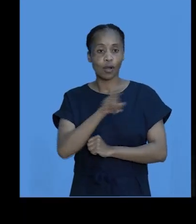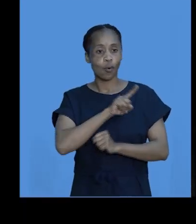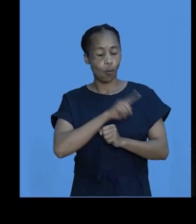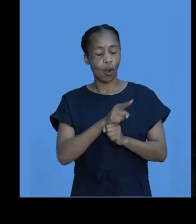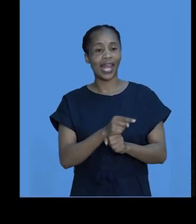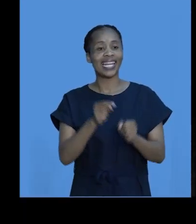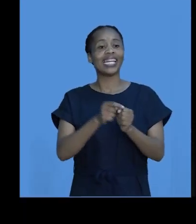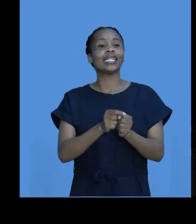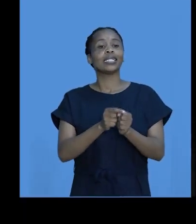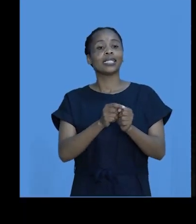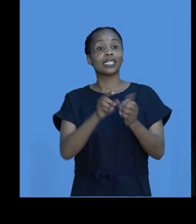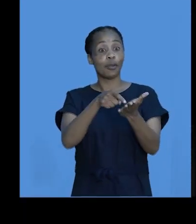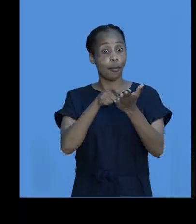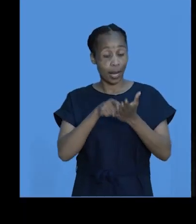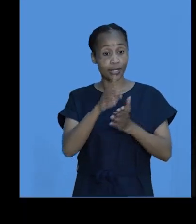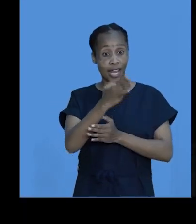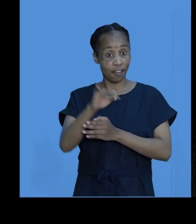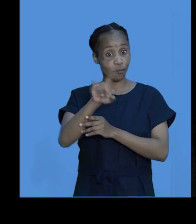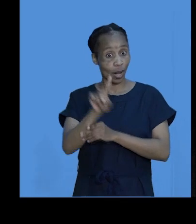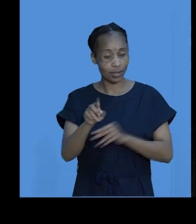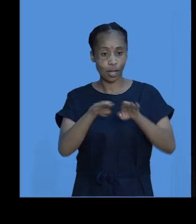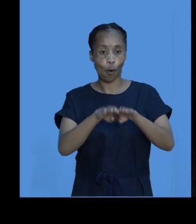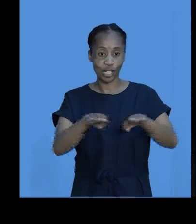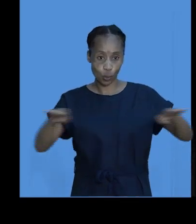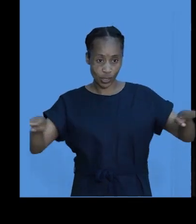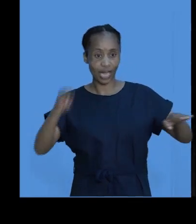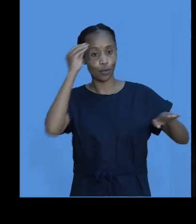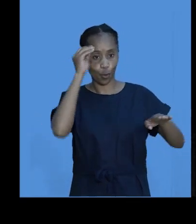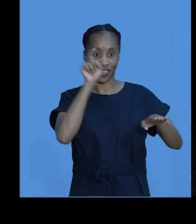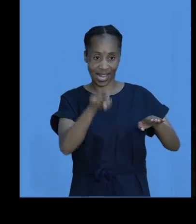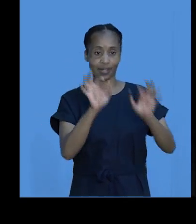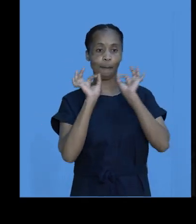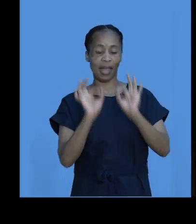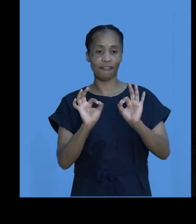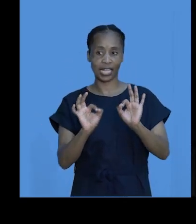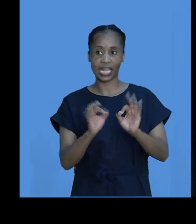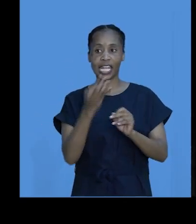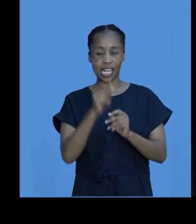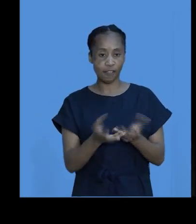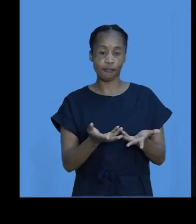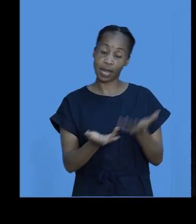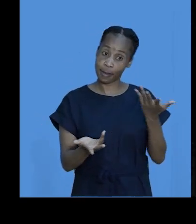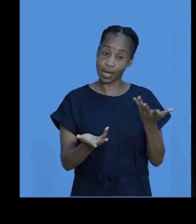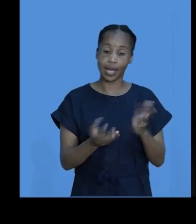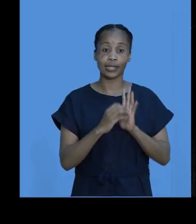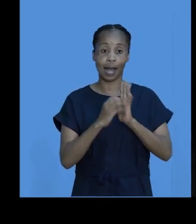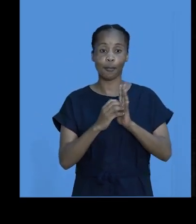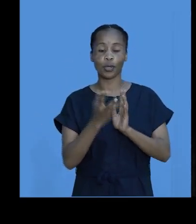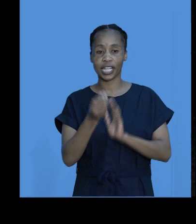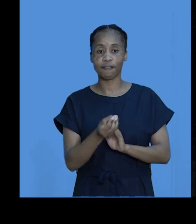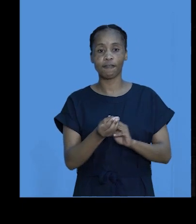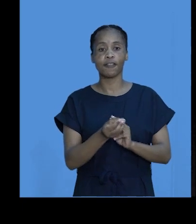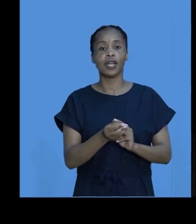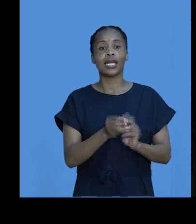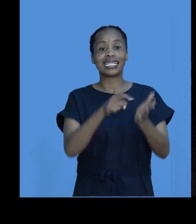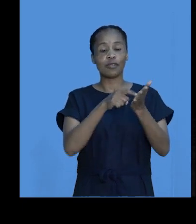is horizontal, you would know that it is a perfect market structure. If you were given, let's say, a demand